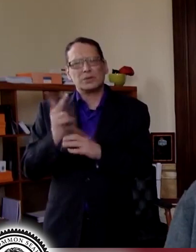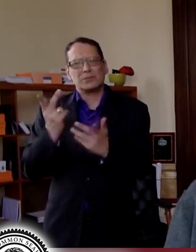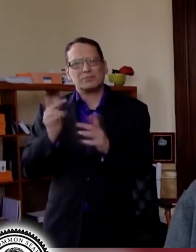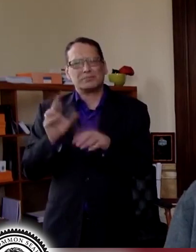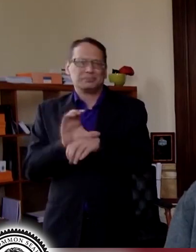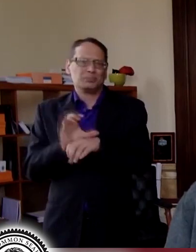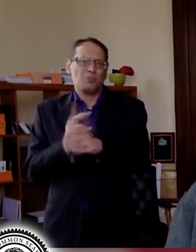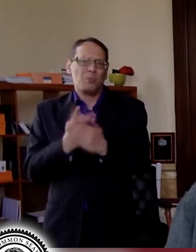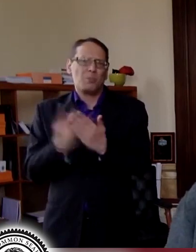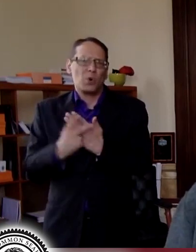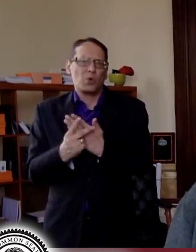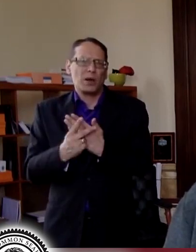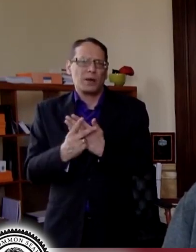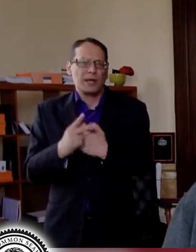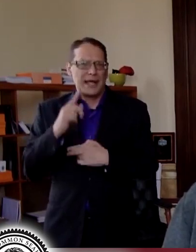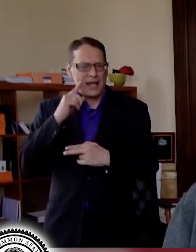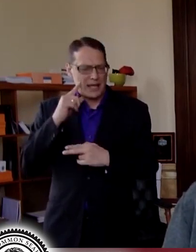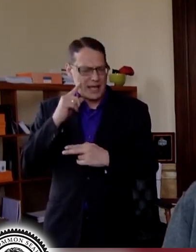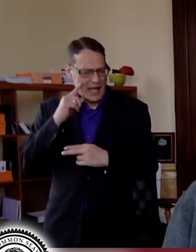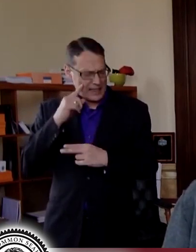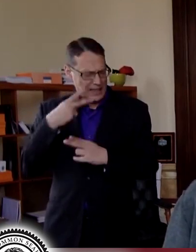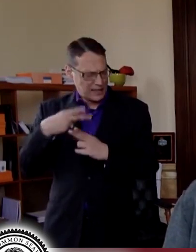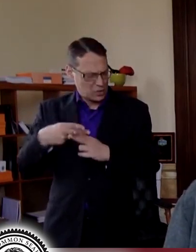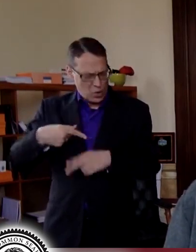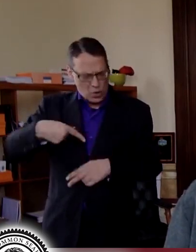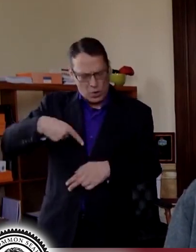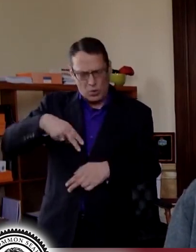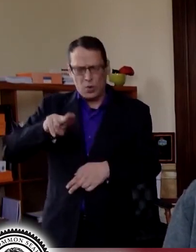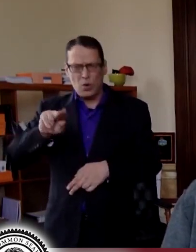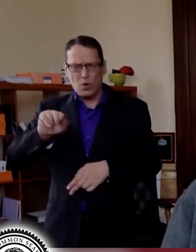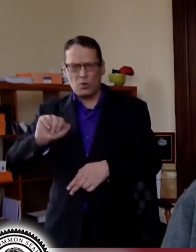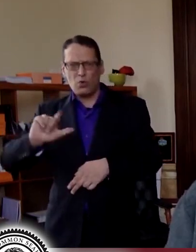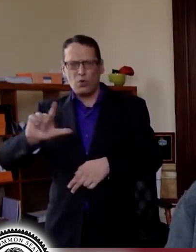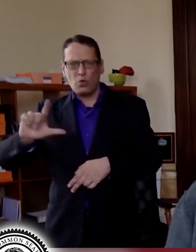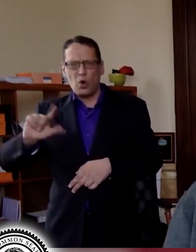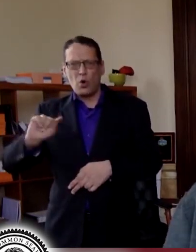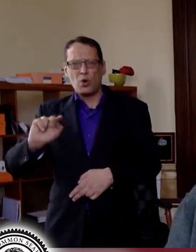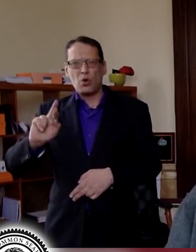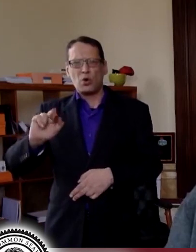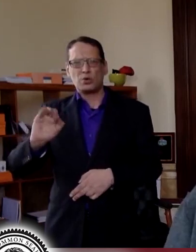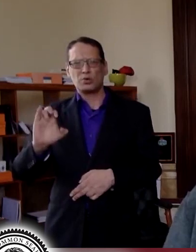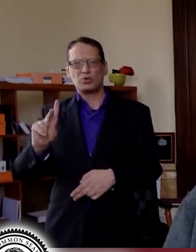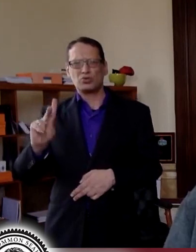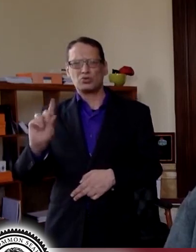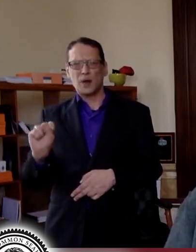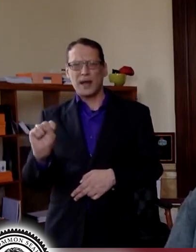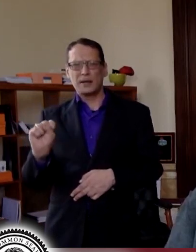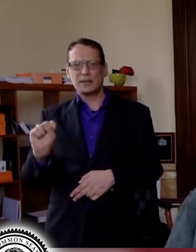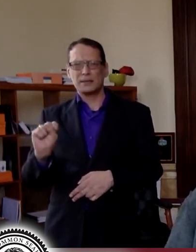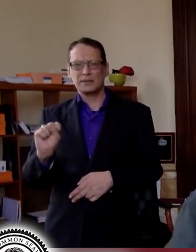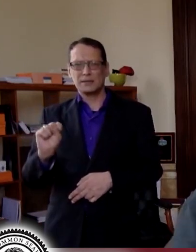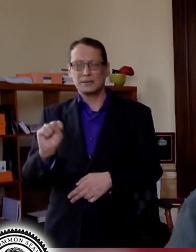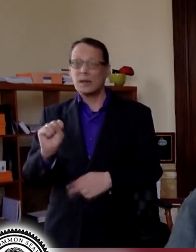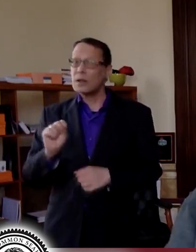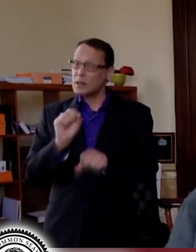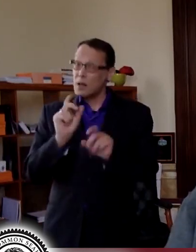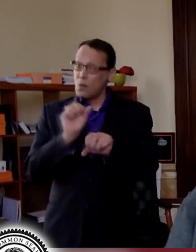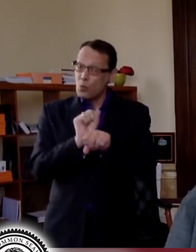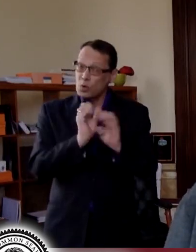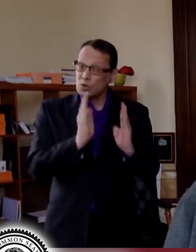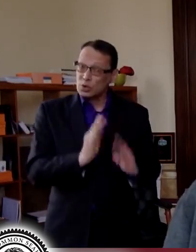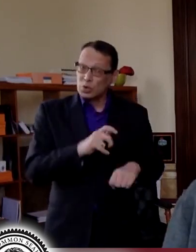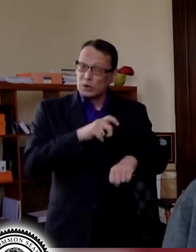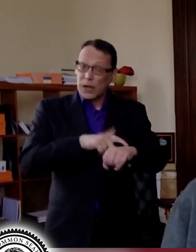program, I think it's called Qualtrics, which really helps cut down on the personnel time to call